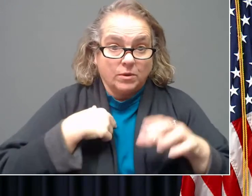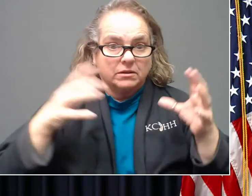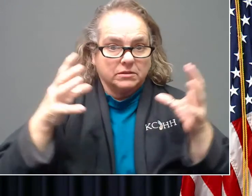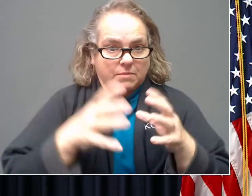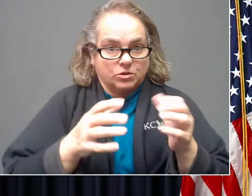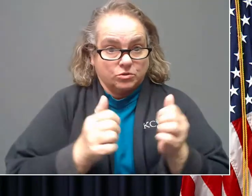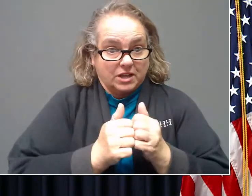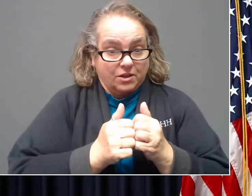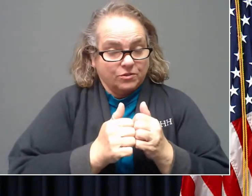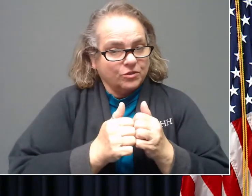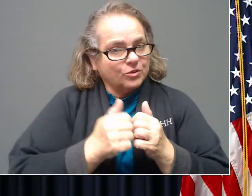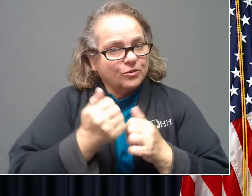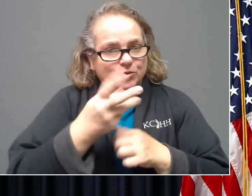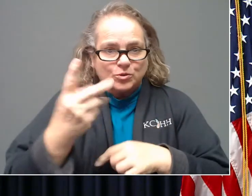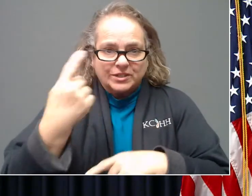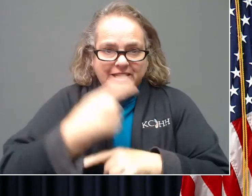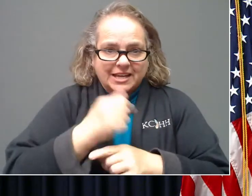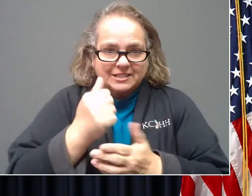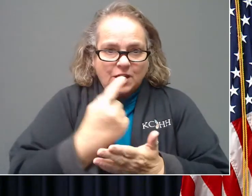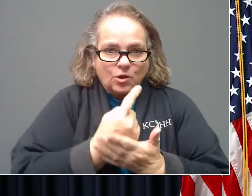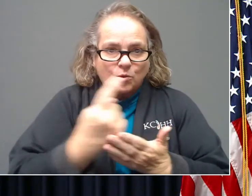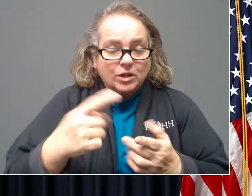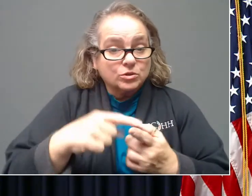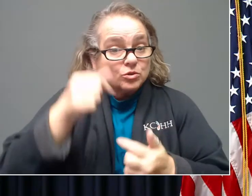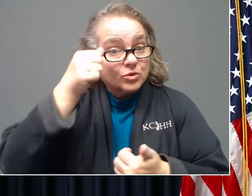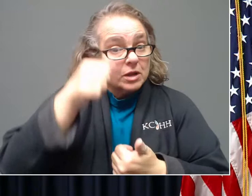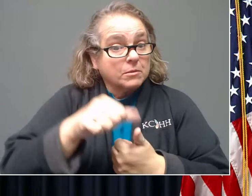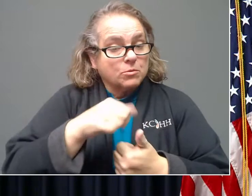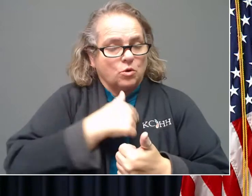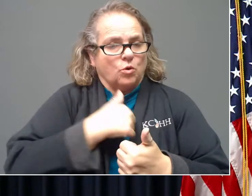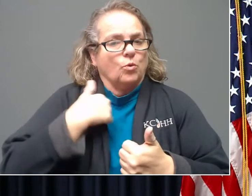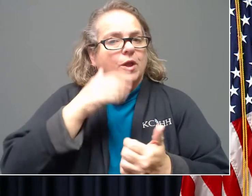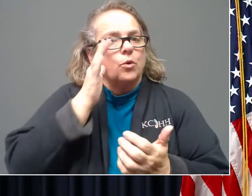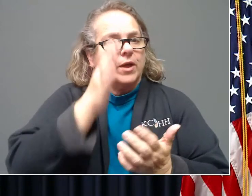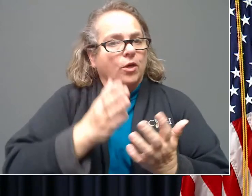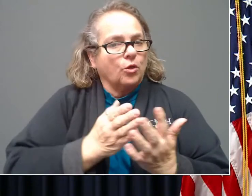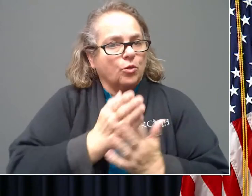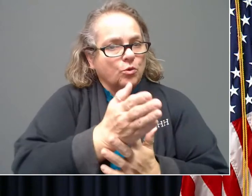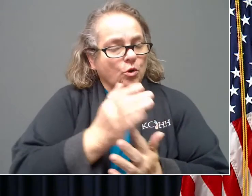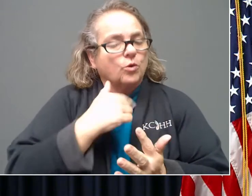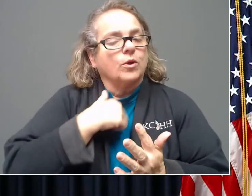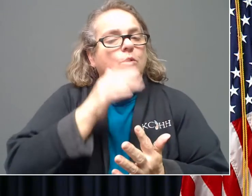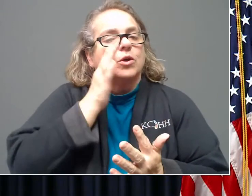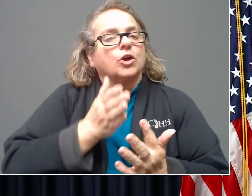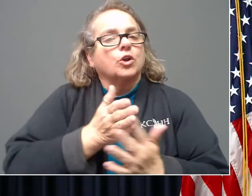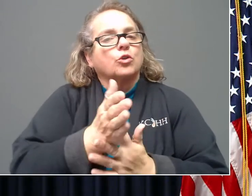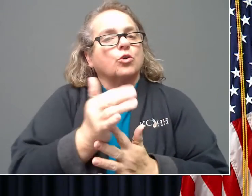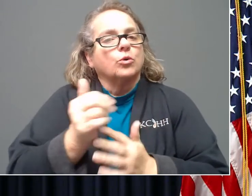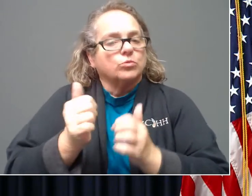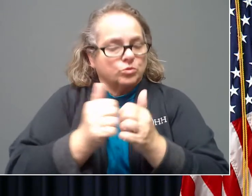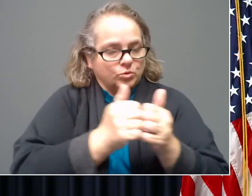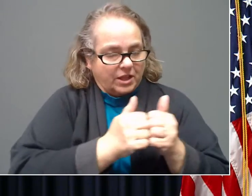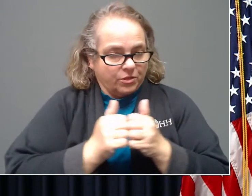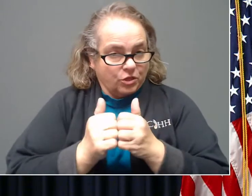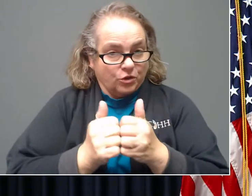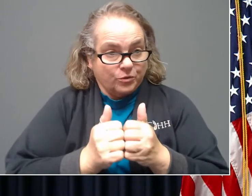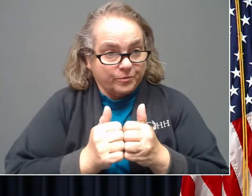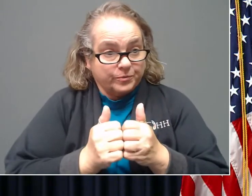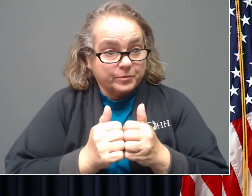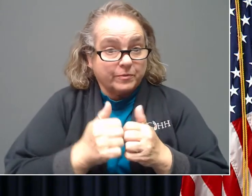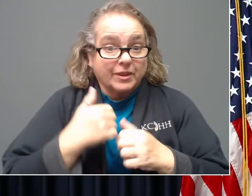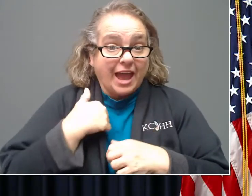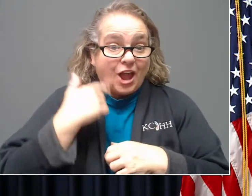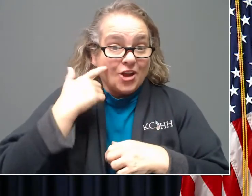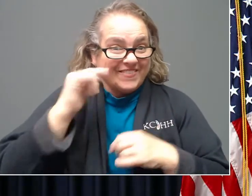a couple days a week, to remember that we're going to get through this, and we're going to get through this together. I heard that line used